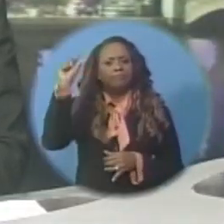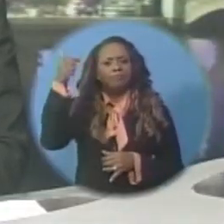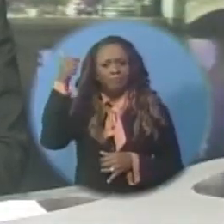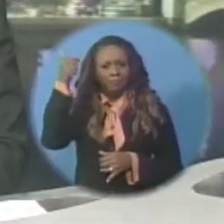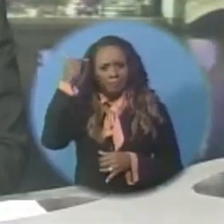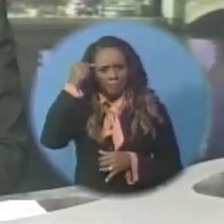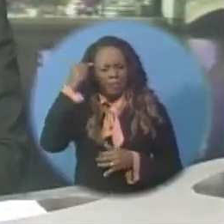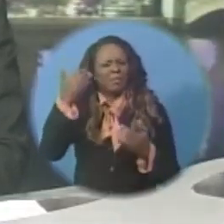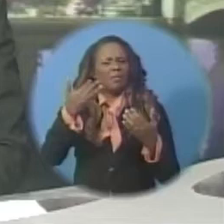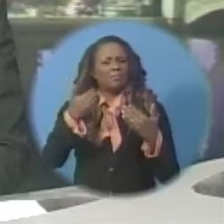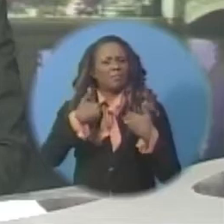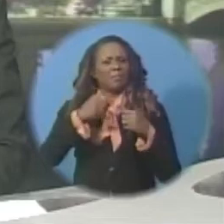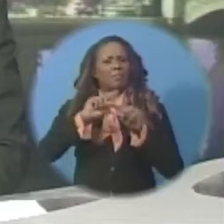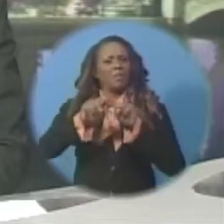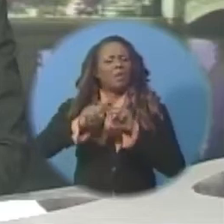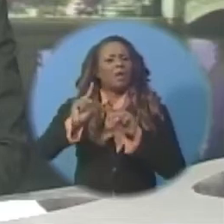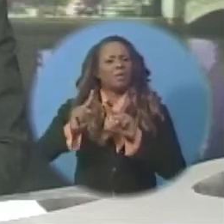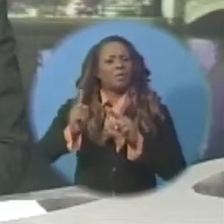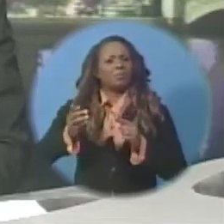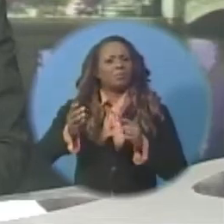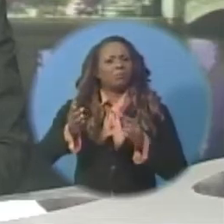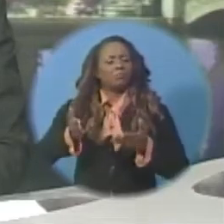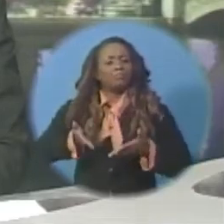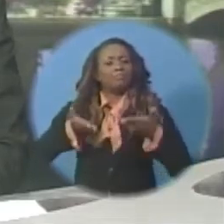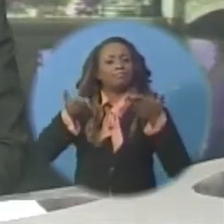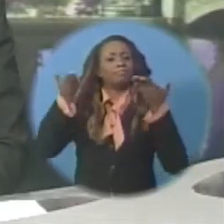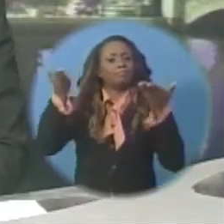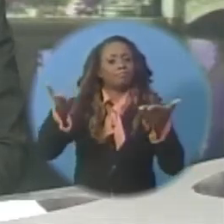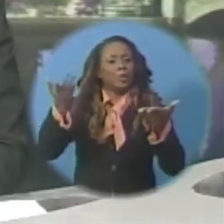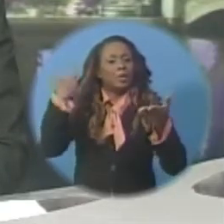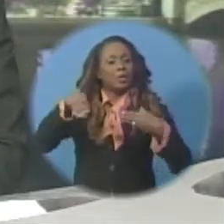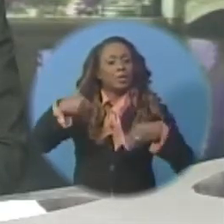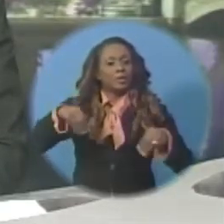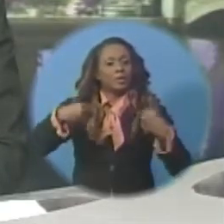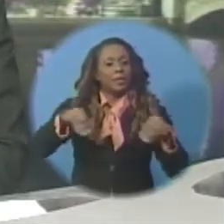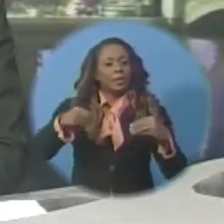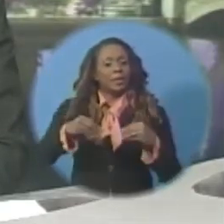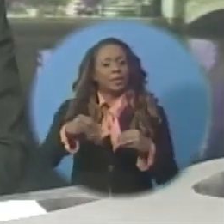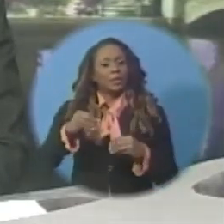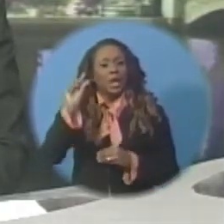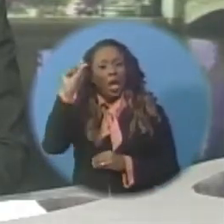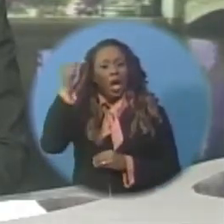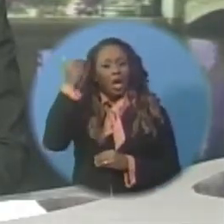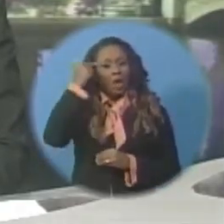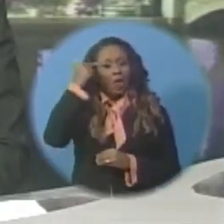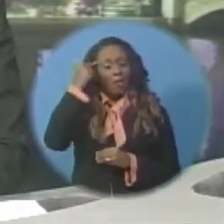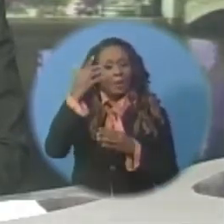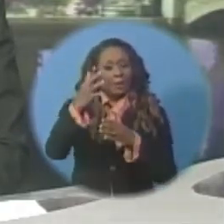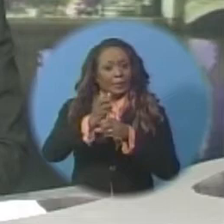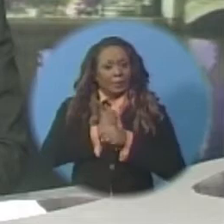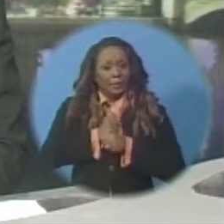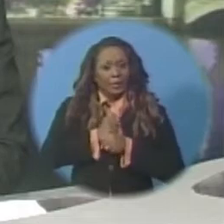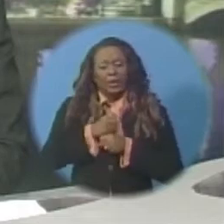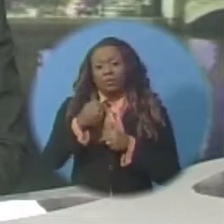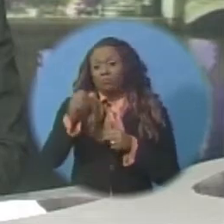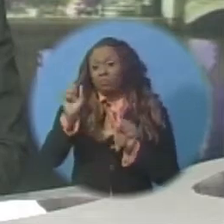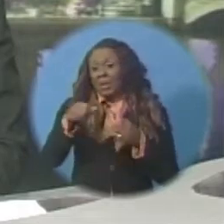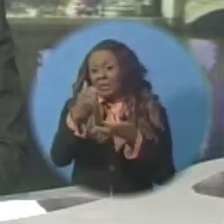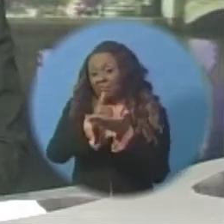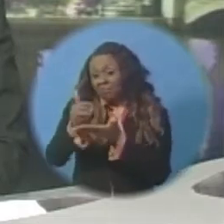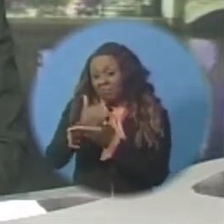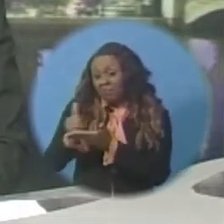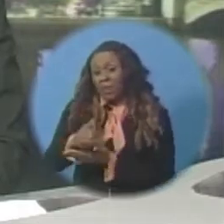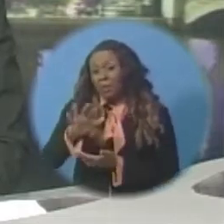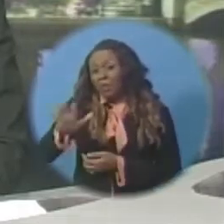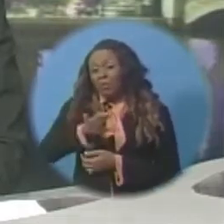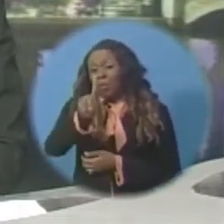courting multiple offers for the sale of another major government asset that could yield about $100